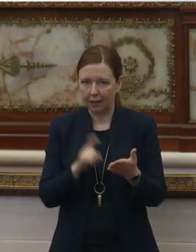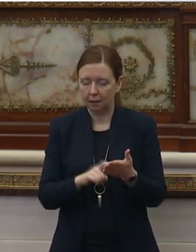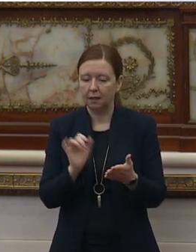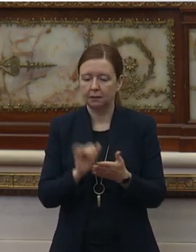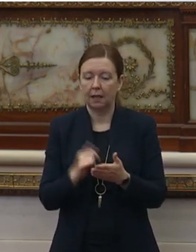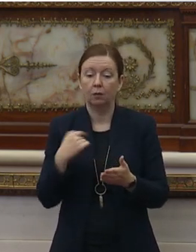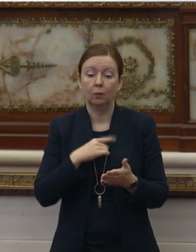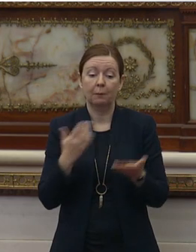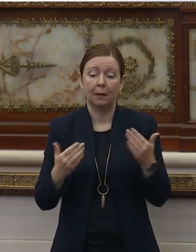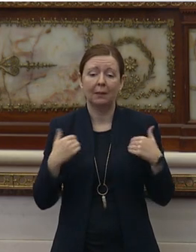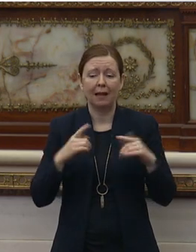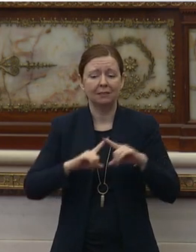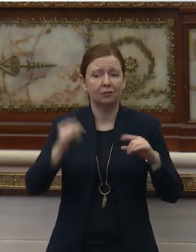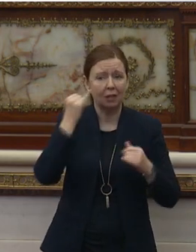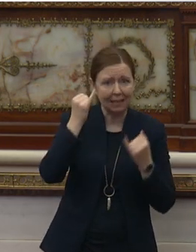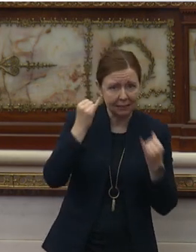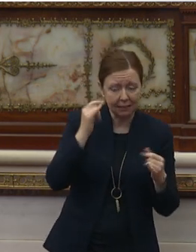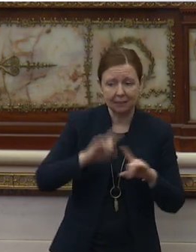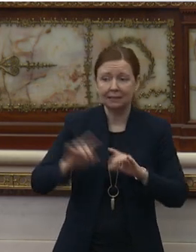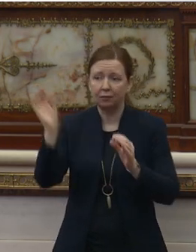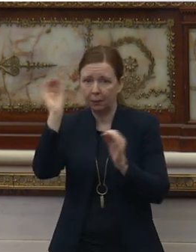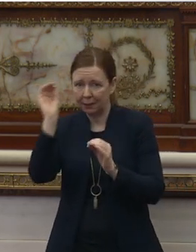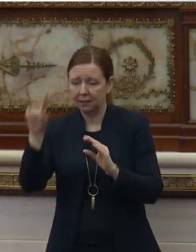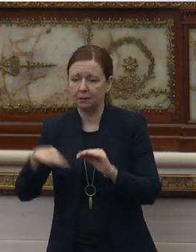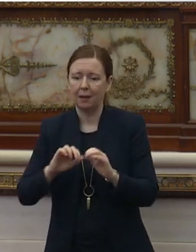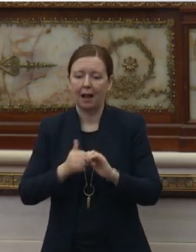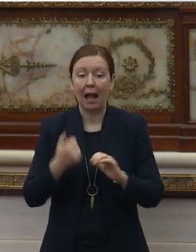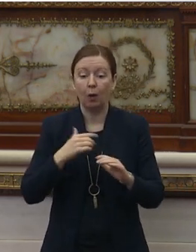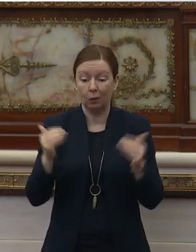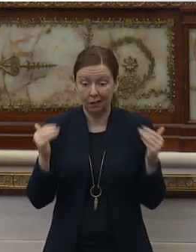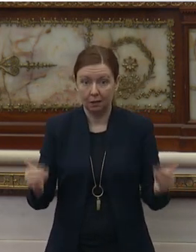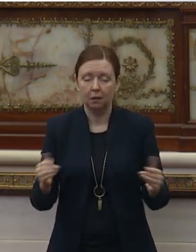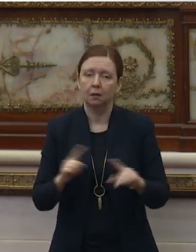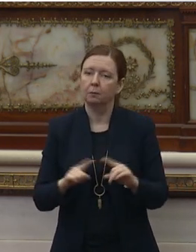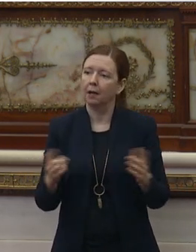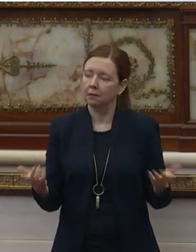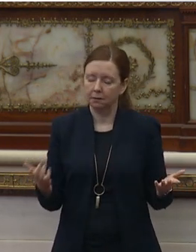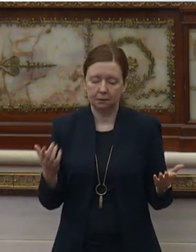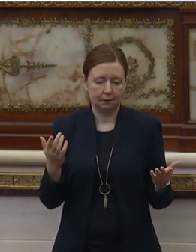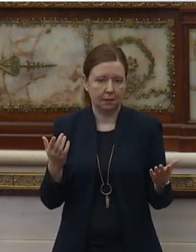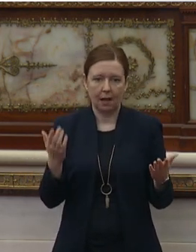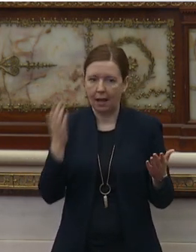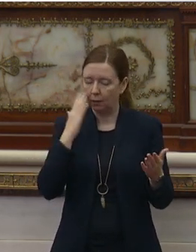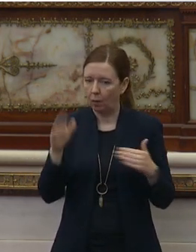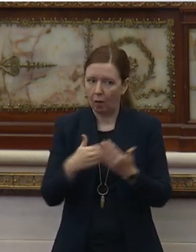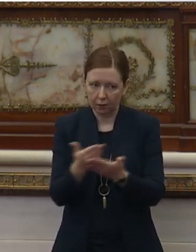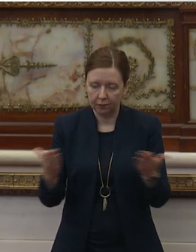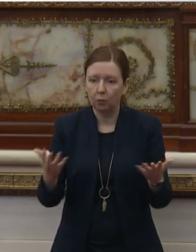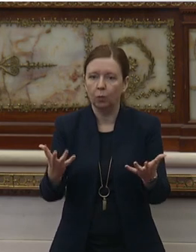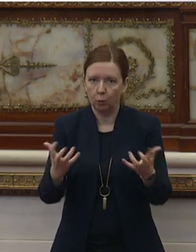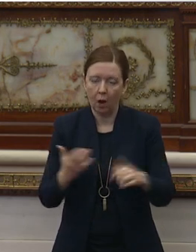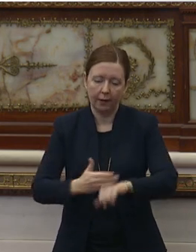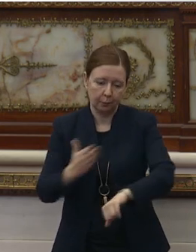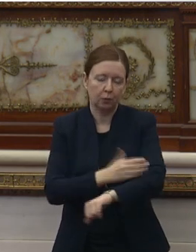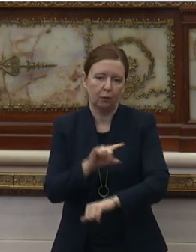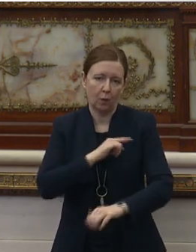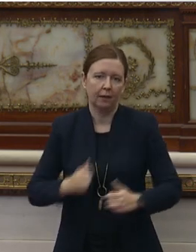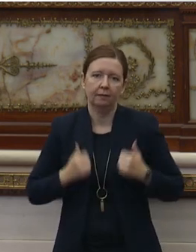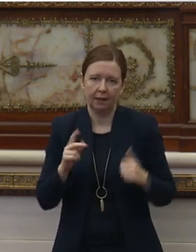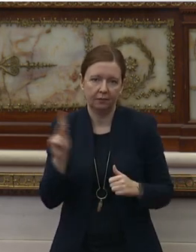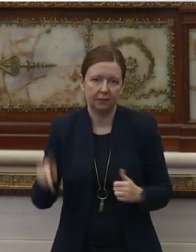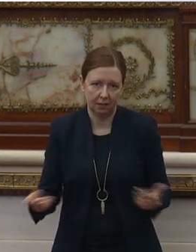that while we might have different ideas and different opinions on how we do it, I don't know anybody on this body who doesn't want to improve the quality of life